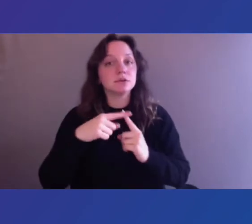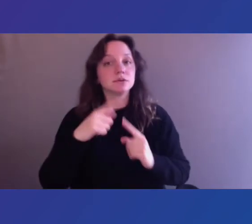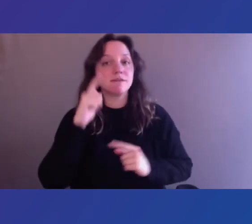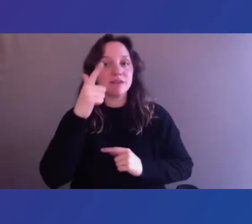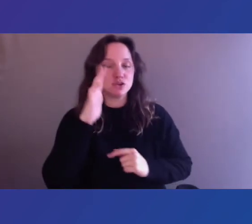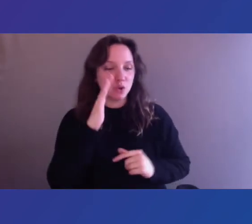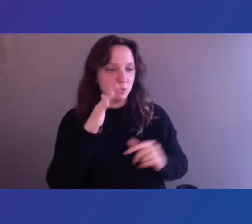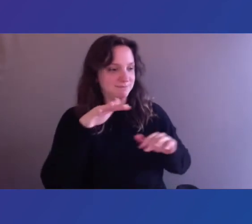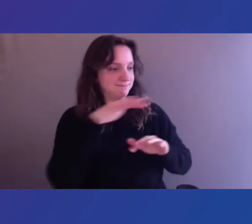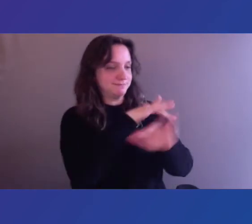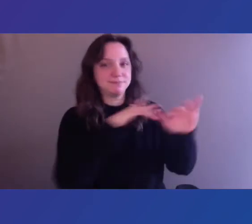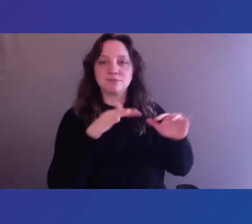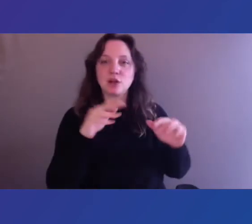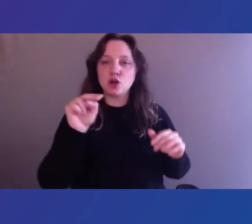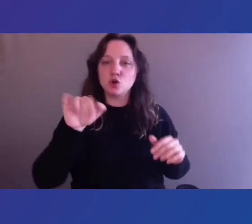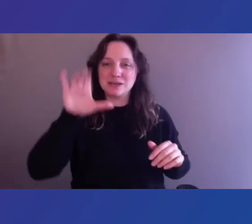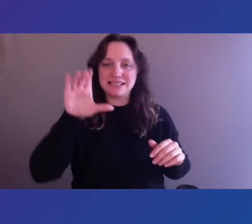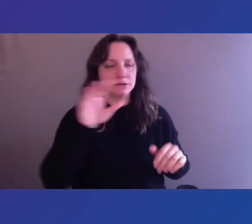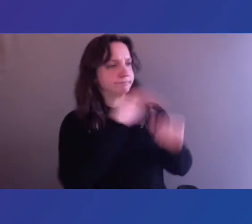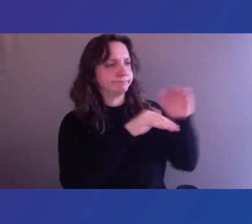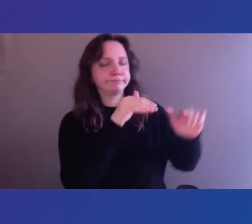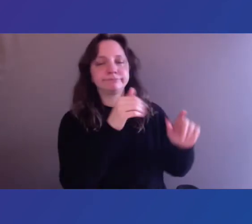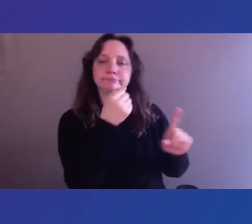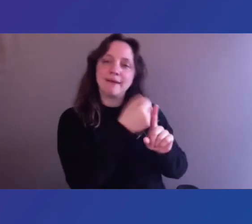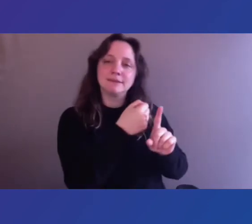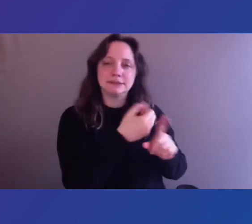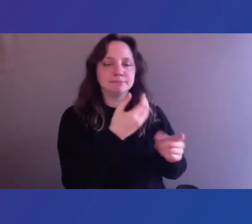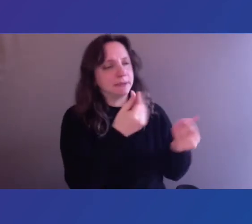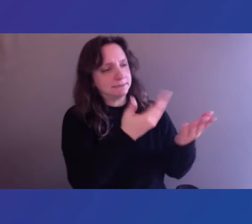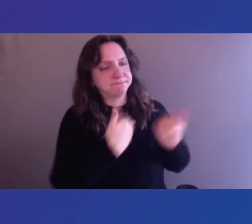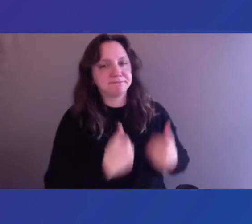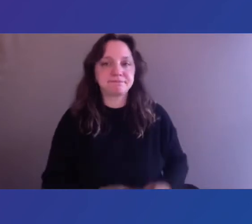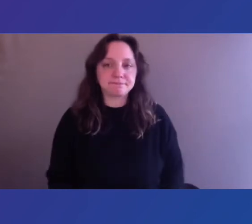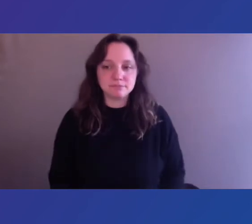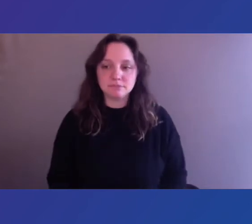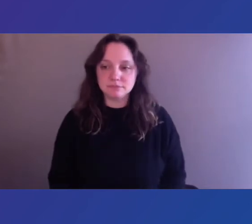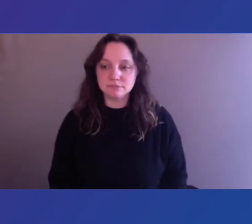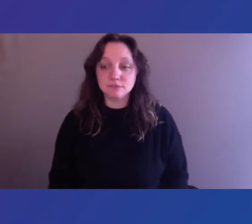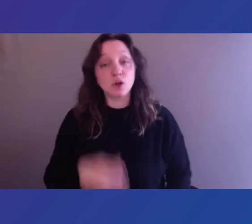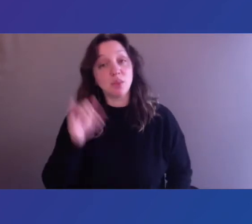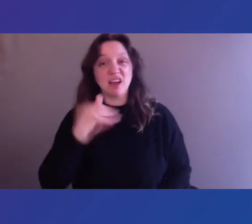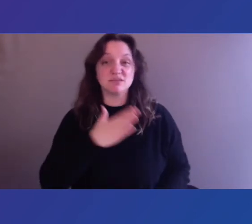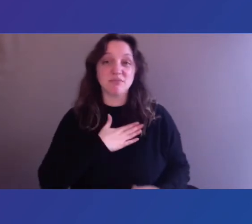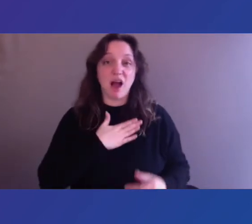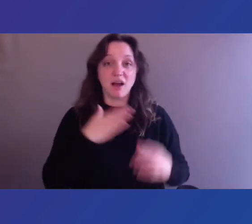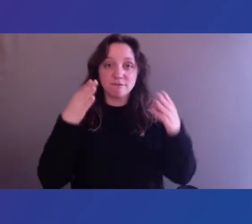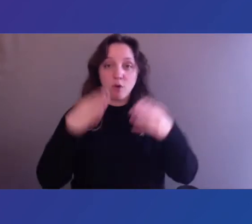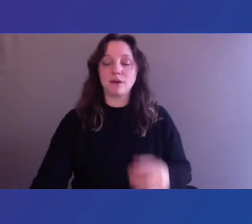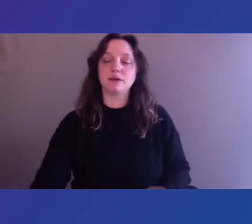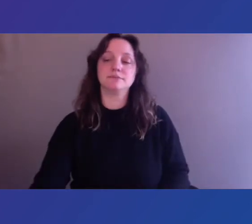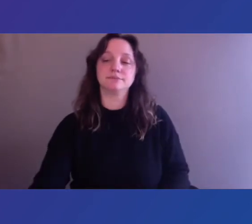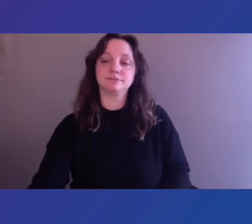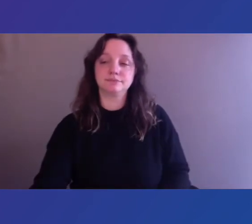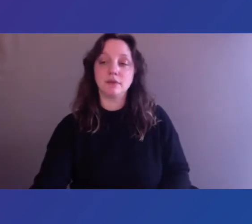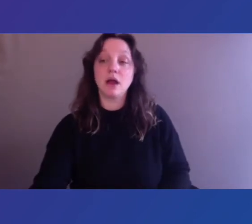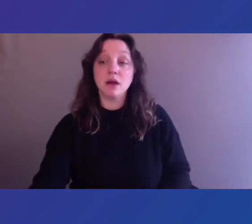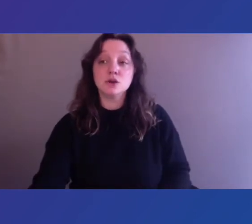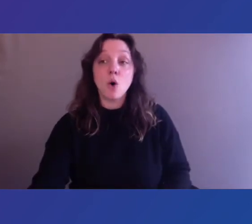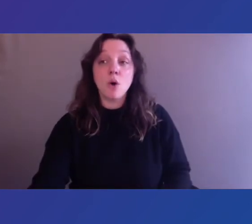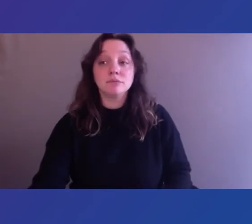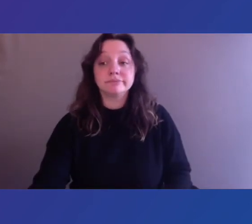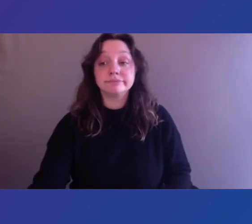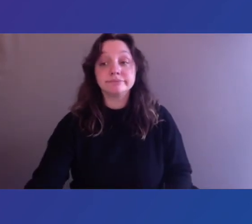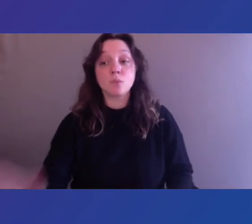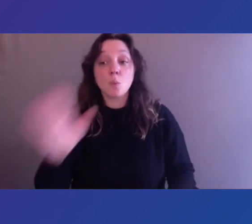city level. So that's where I'm at right now, but lots of things to talk about. And we're going to talk, after I introduce everybody, we'll talk for